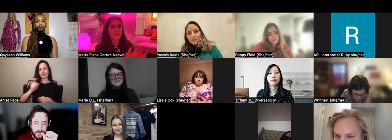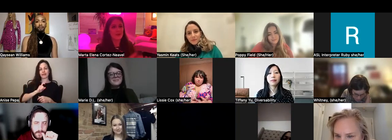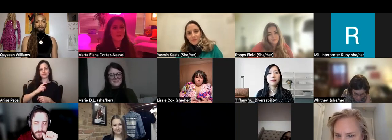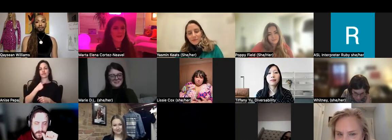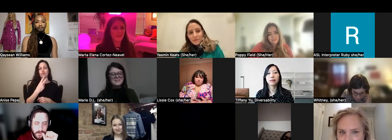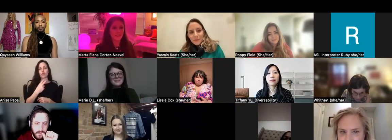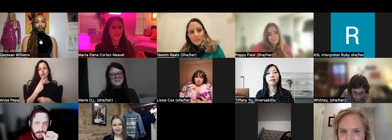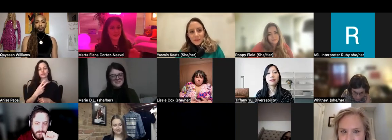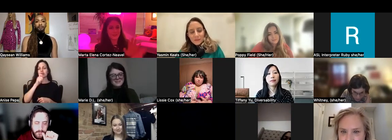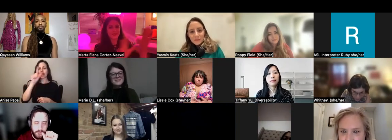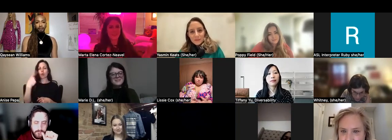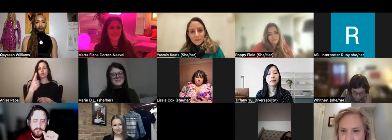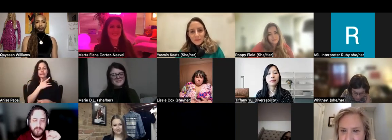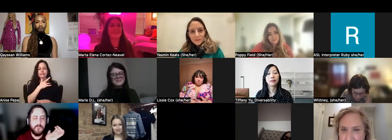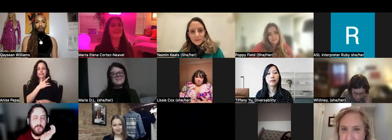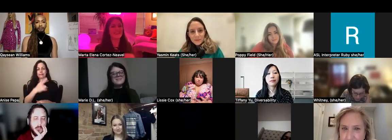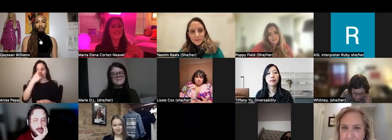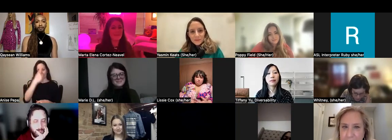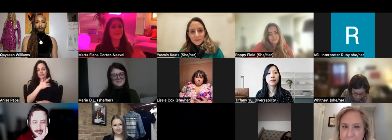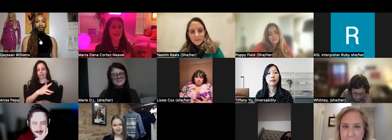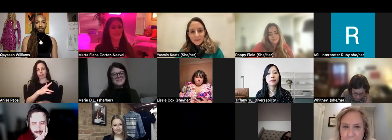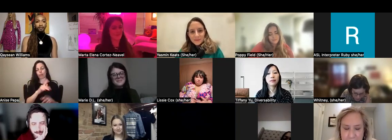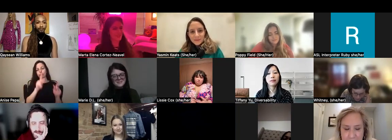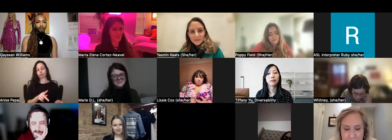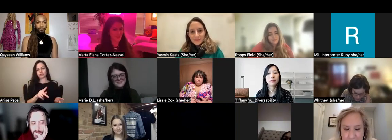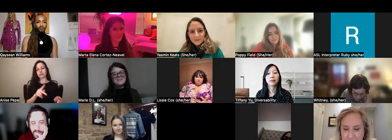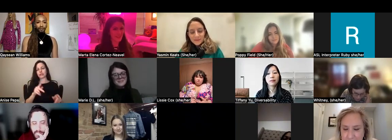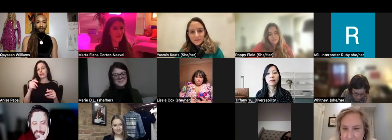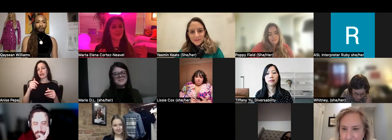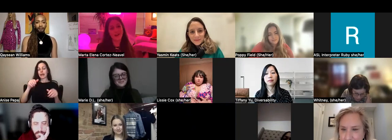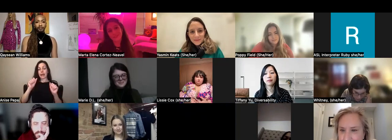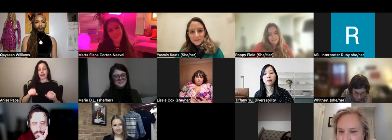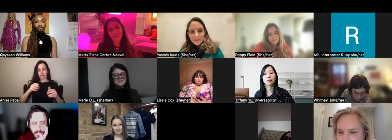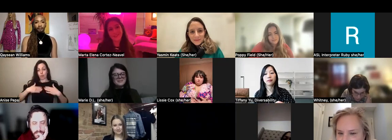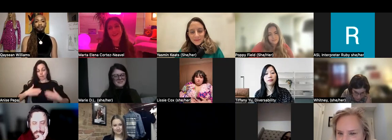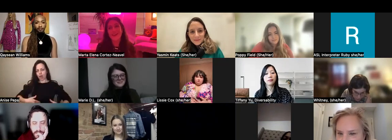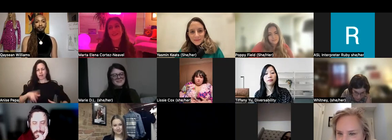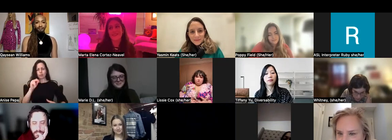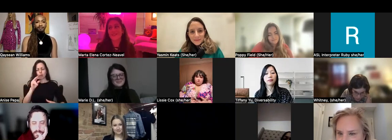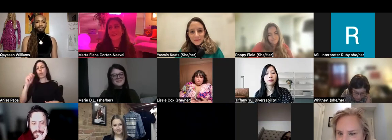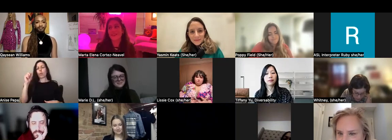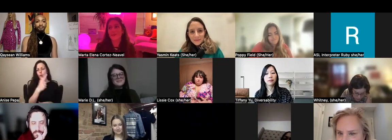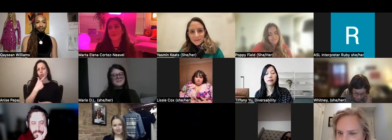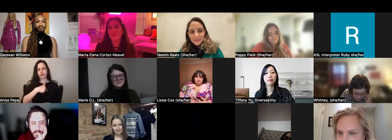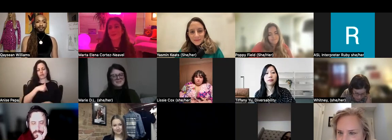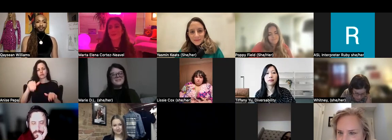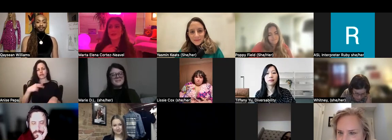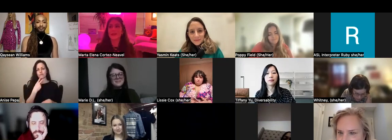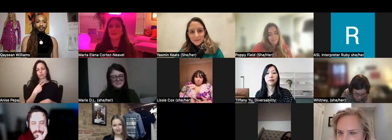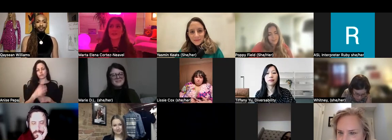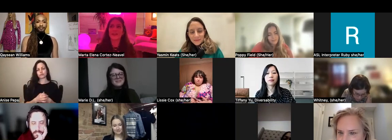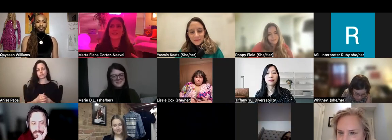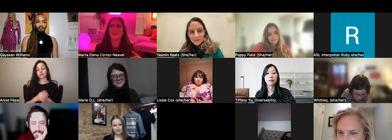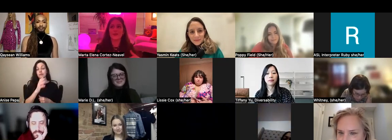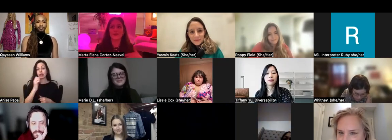neurotypical able-bodied society that is able to have conversations now. It's all of us. And I think that